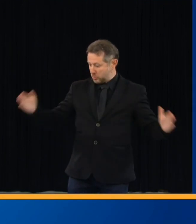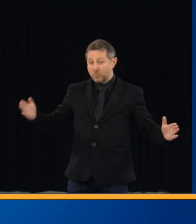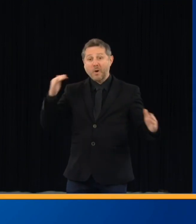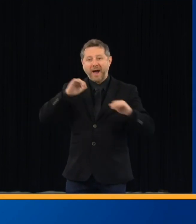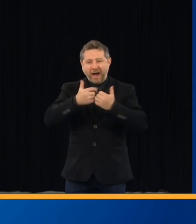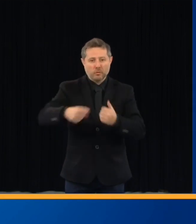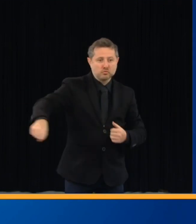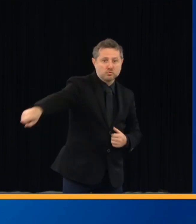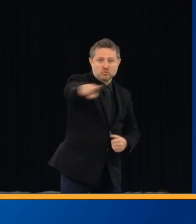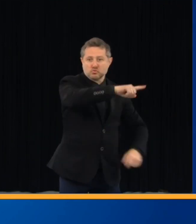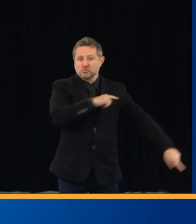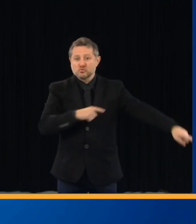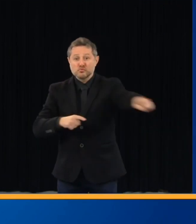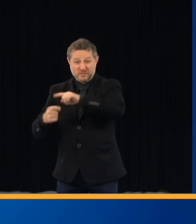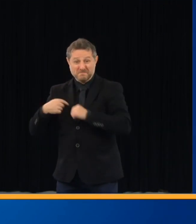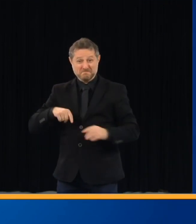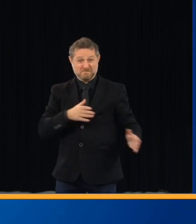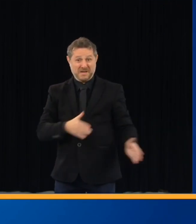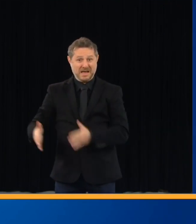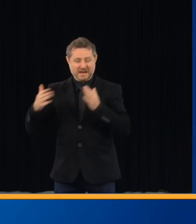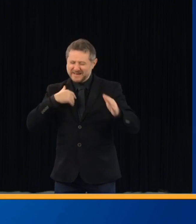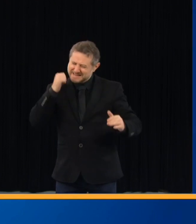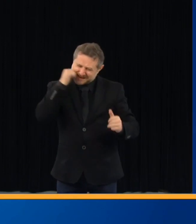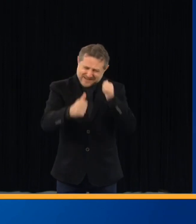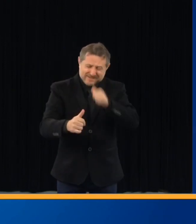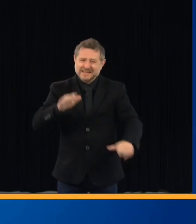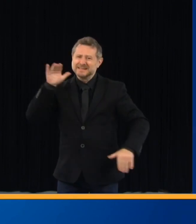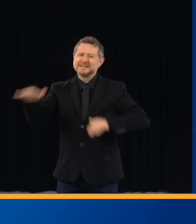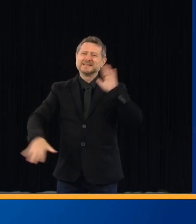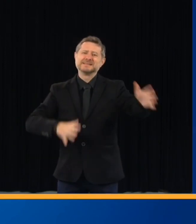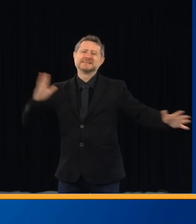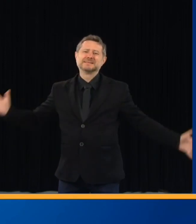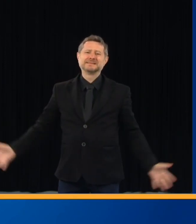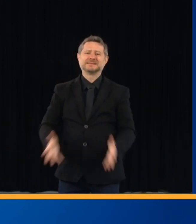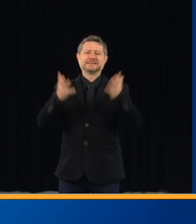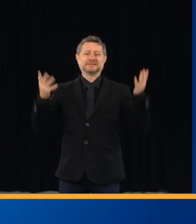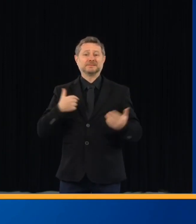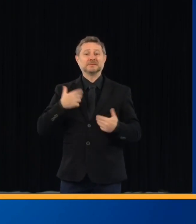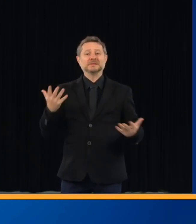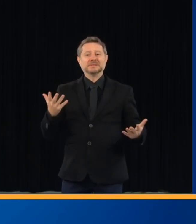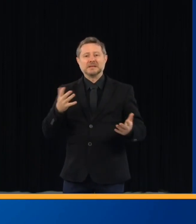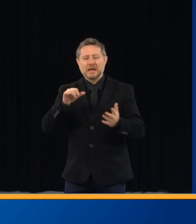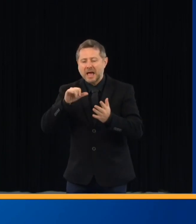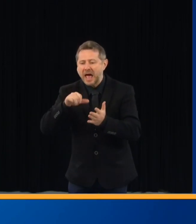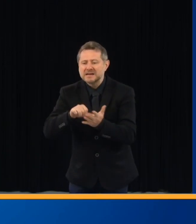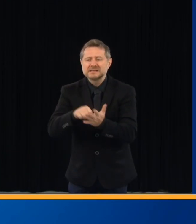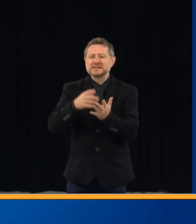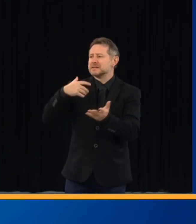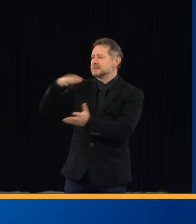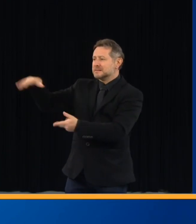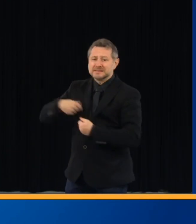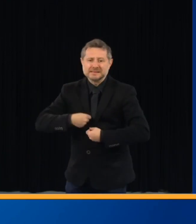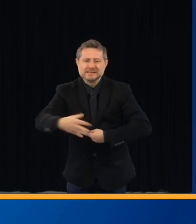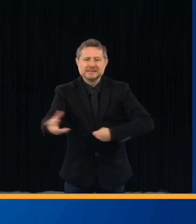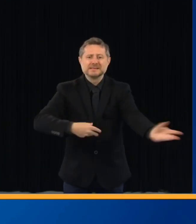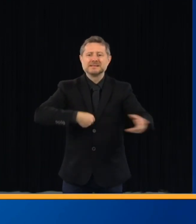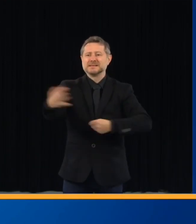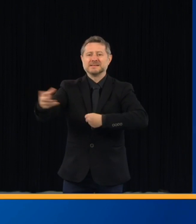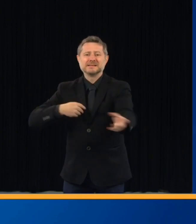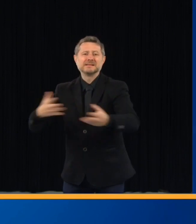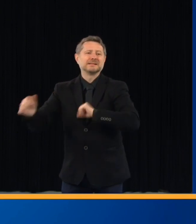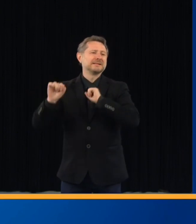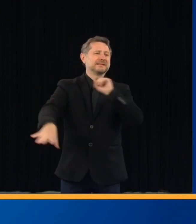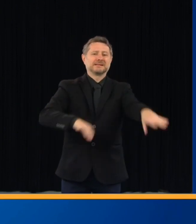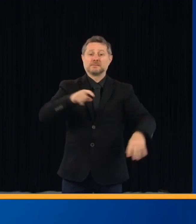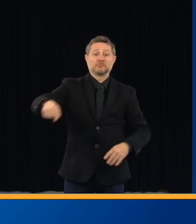basis, deploying assets on a day-to-day basis. We believe it is closer to the